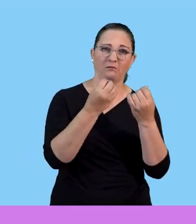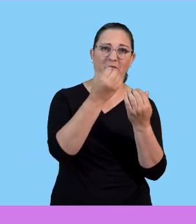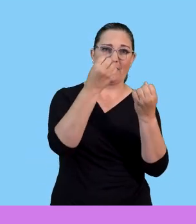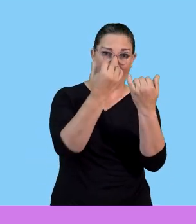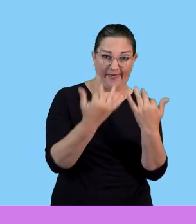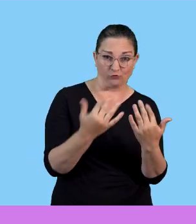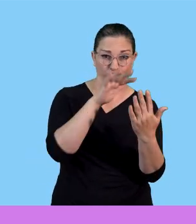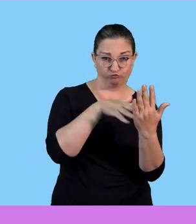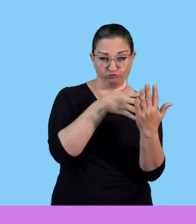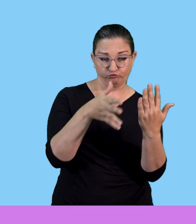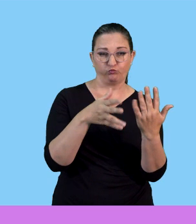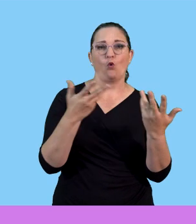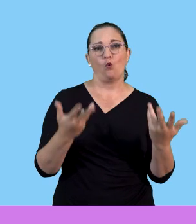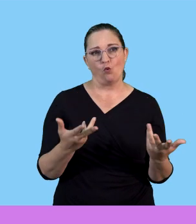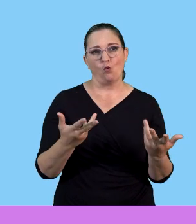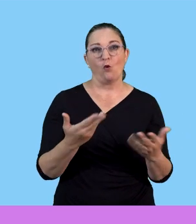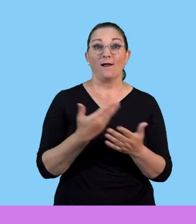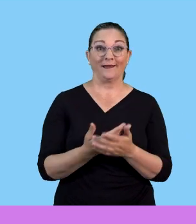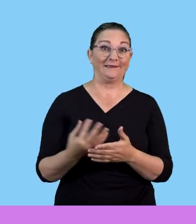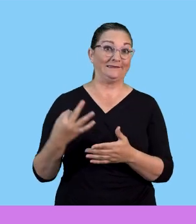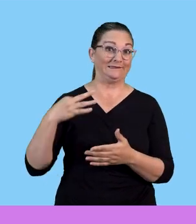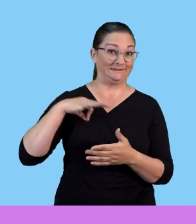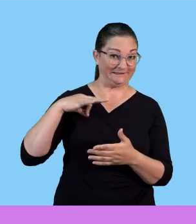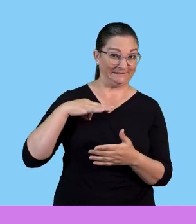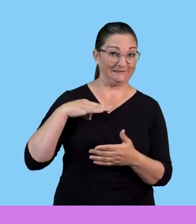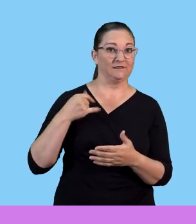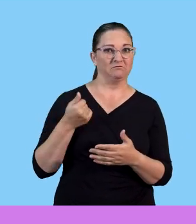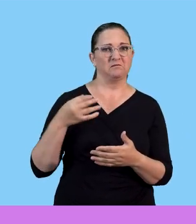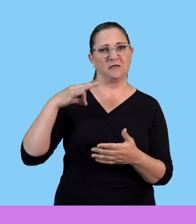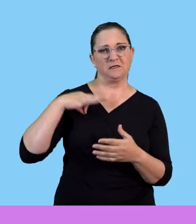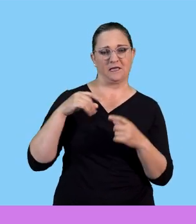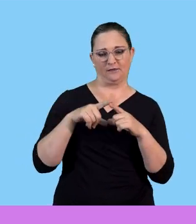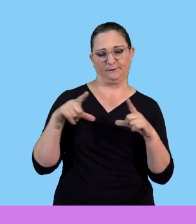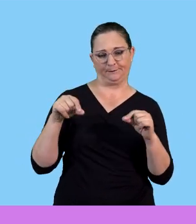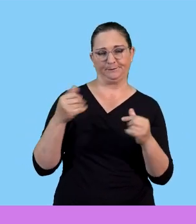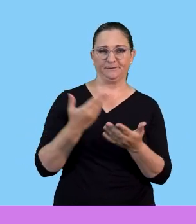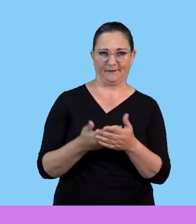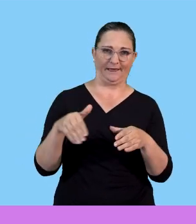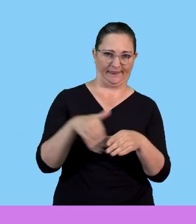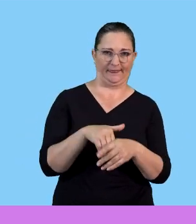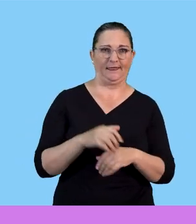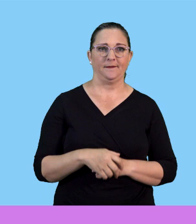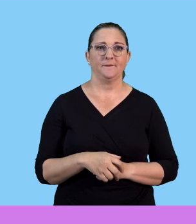clothing account statements, and then it can also include pay slips and salary advance slips.